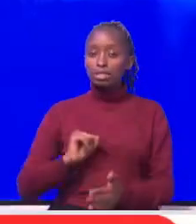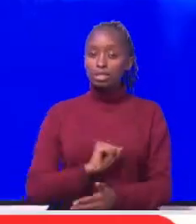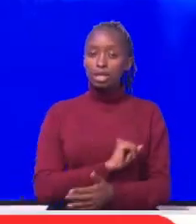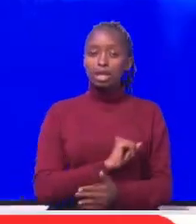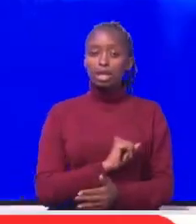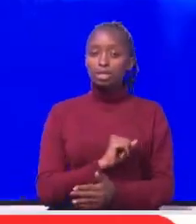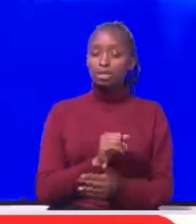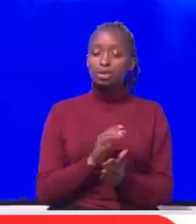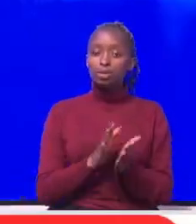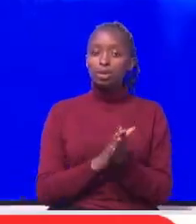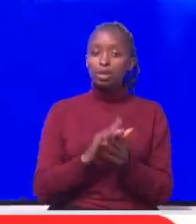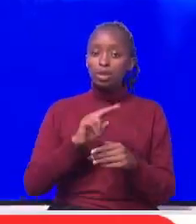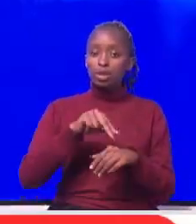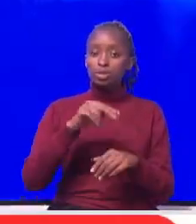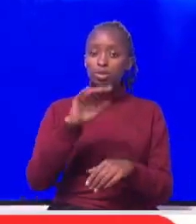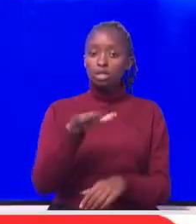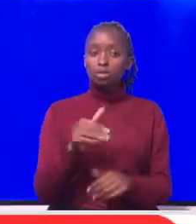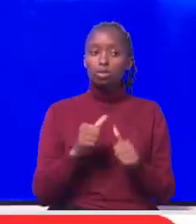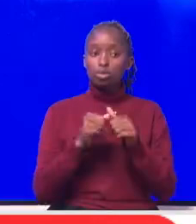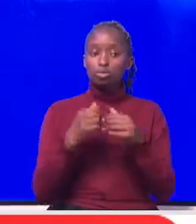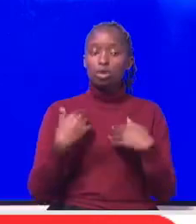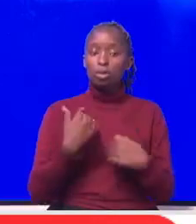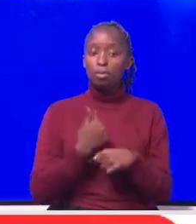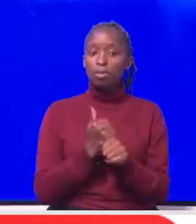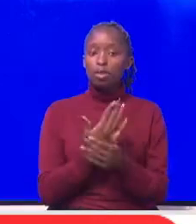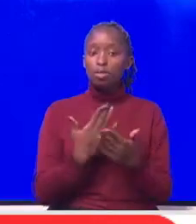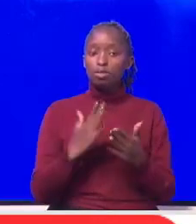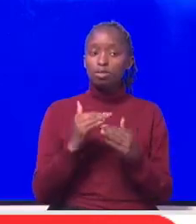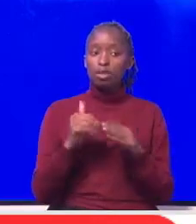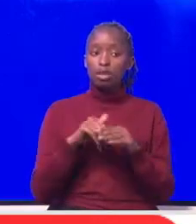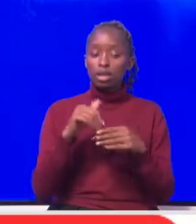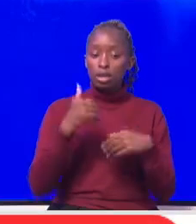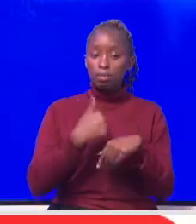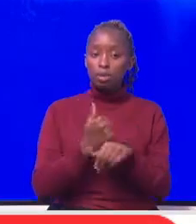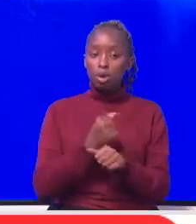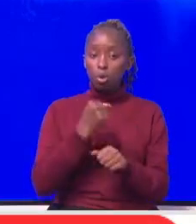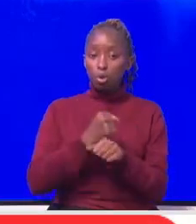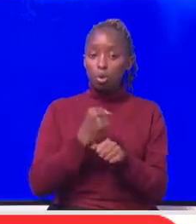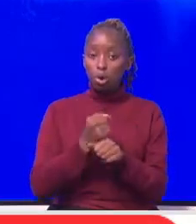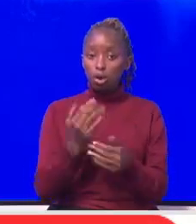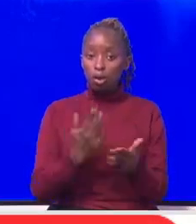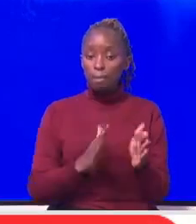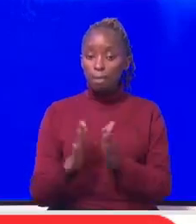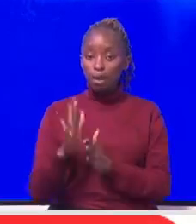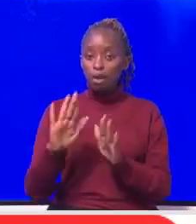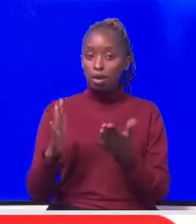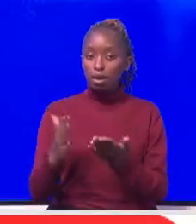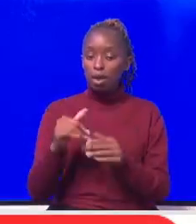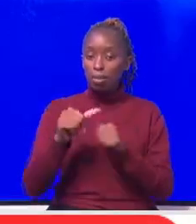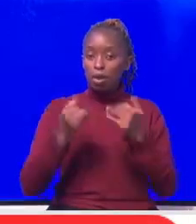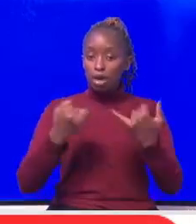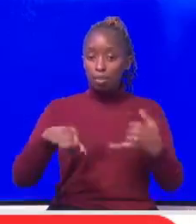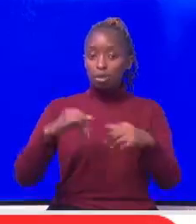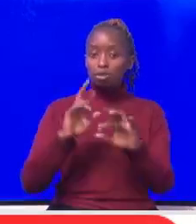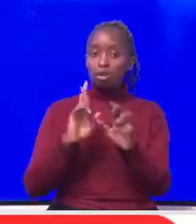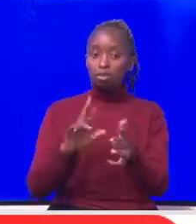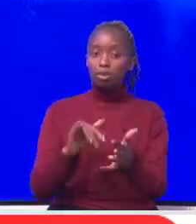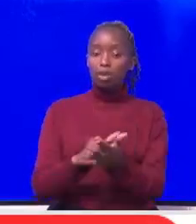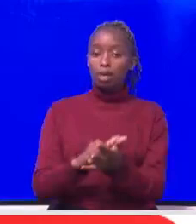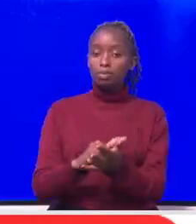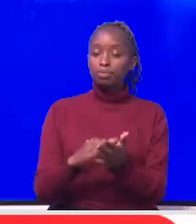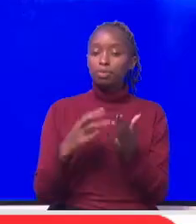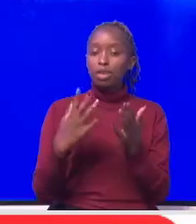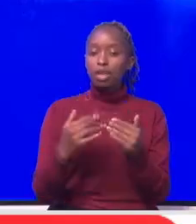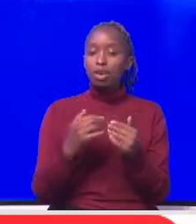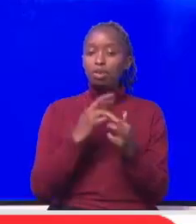Assembly continues to drag its feet in drafting a work plan on the implementation of the report. The laxity has